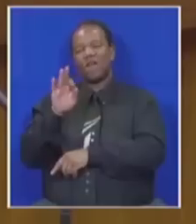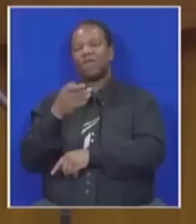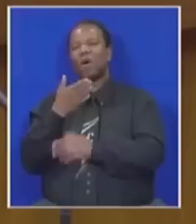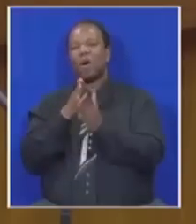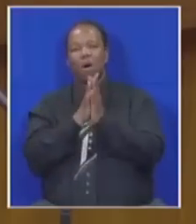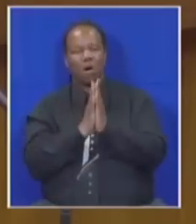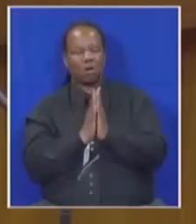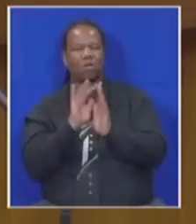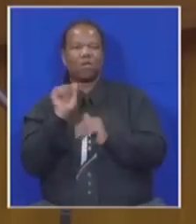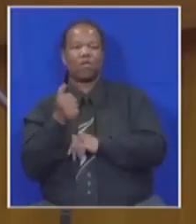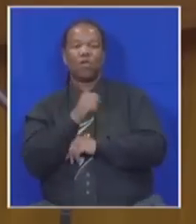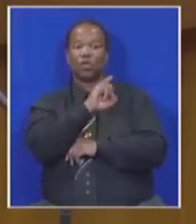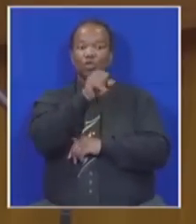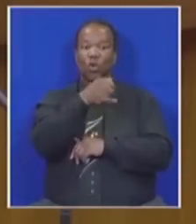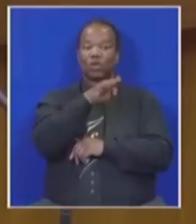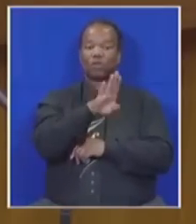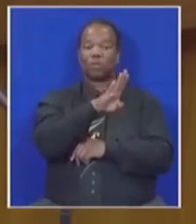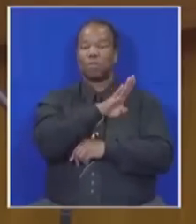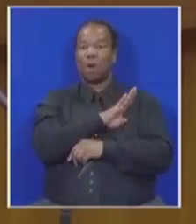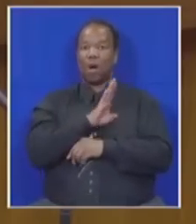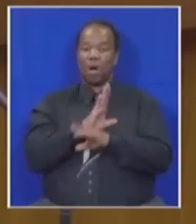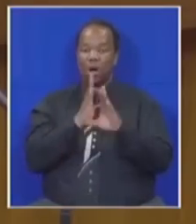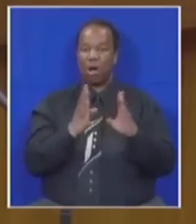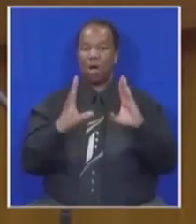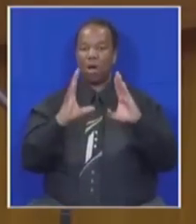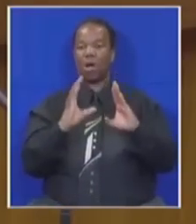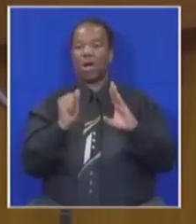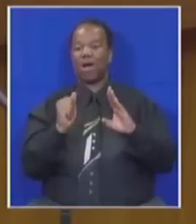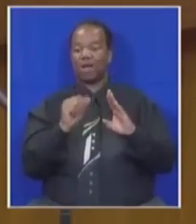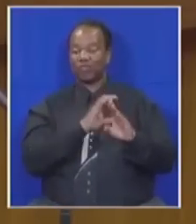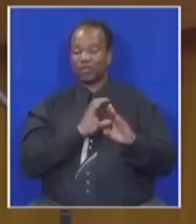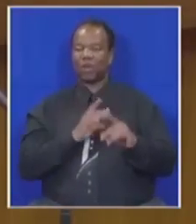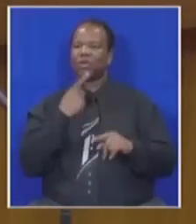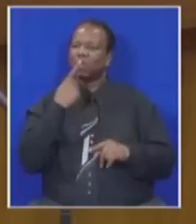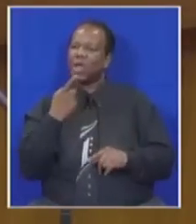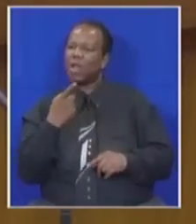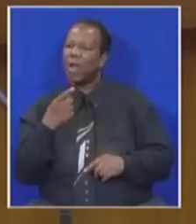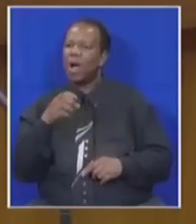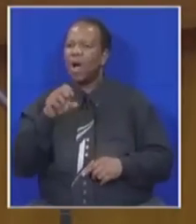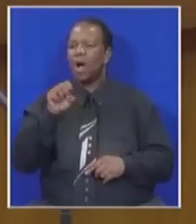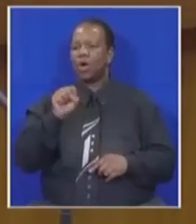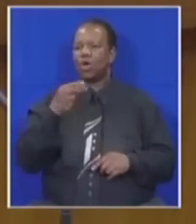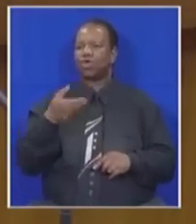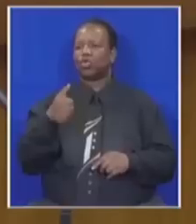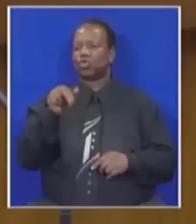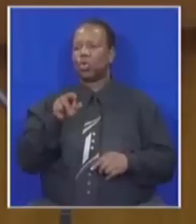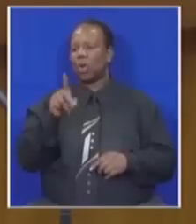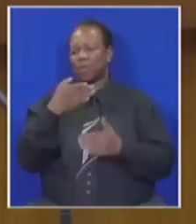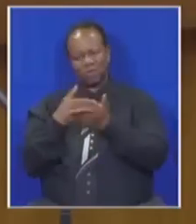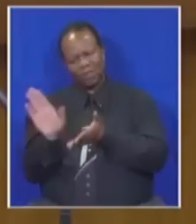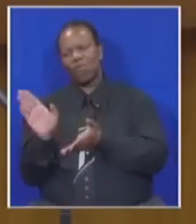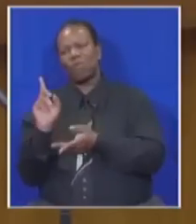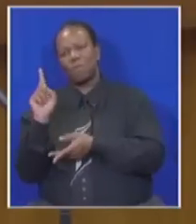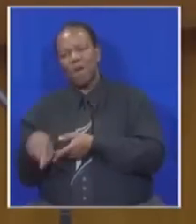Johannesburg Bar Council to remove Mr. Shaun Abrahams. Mr. Shaun Abrahams must fall. He must fall